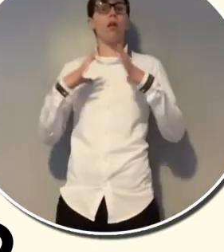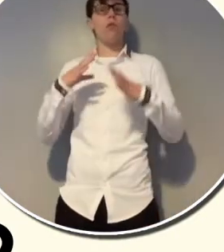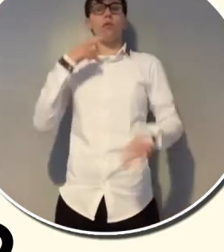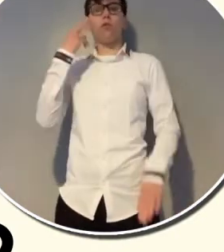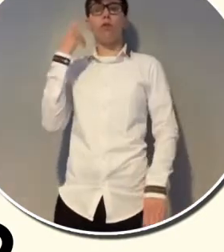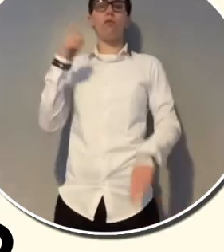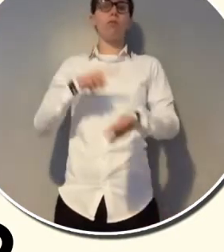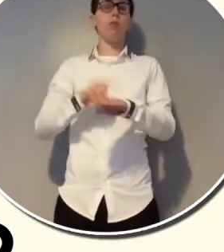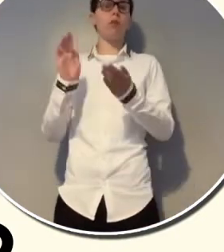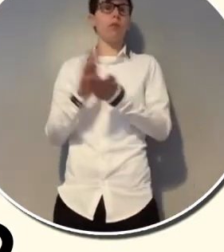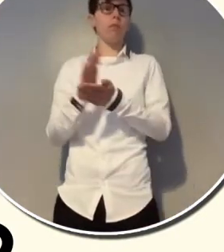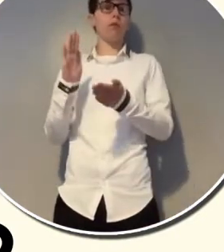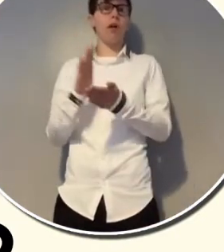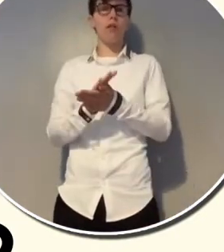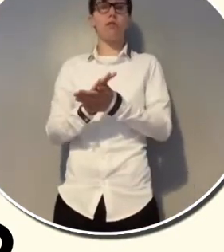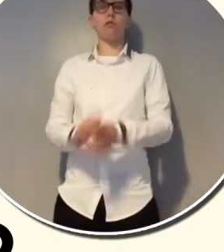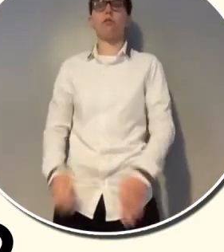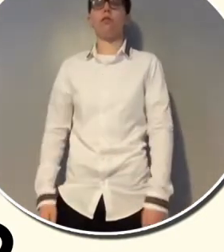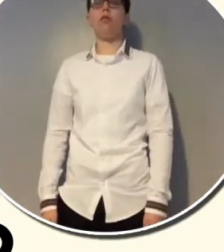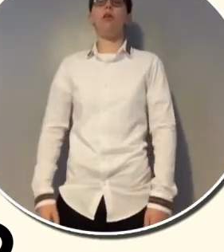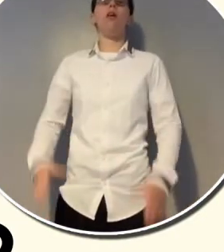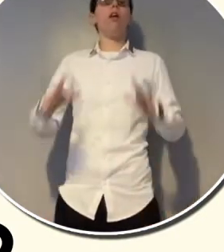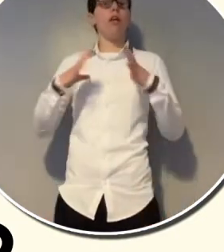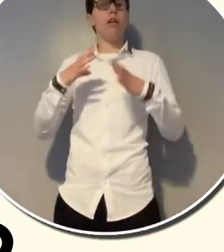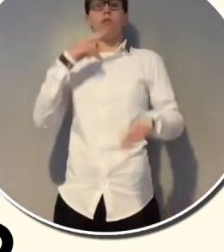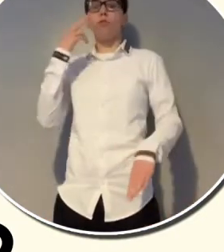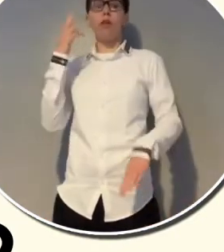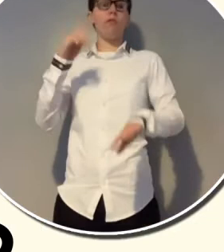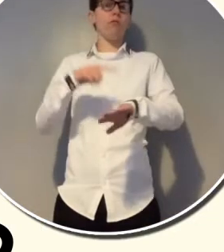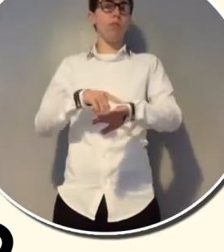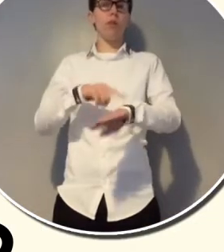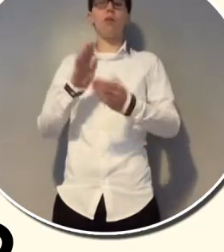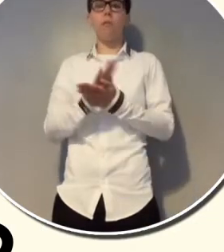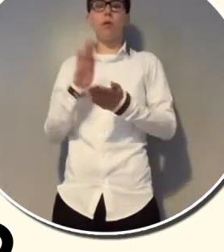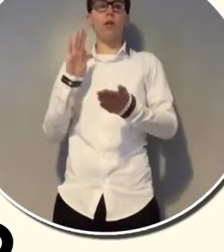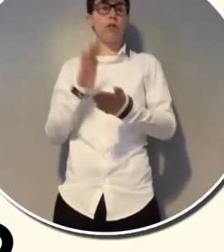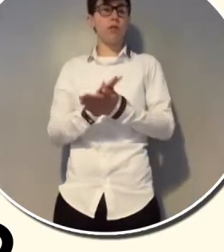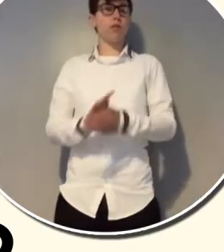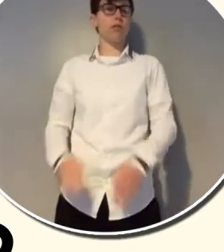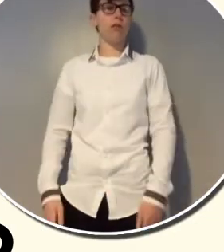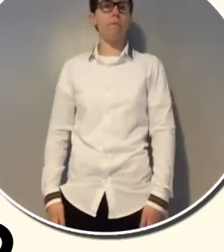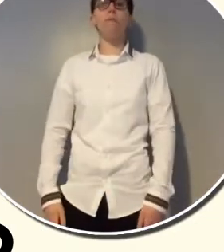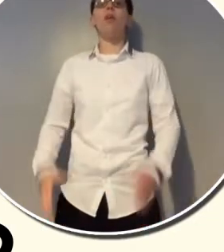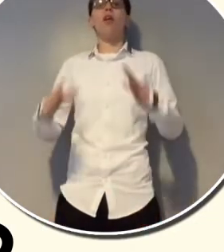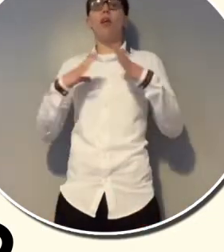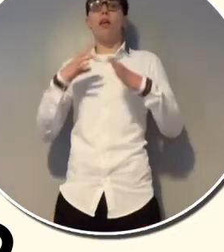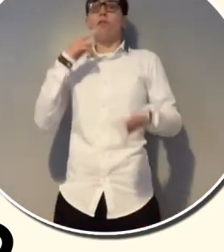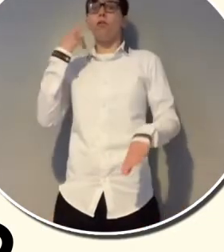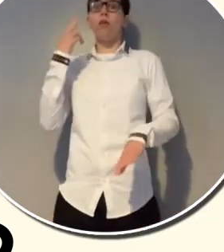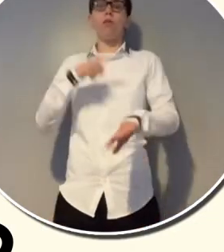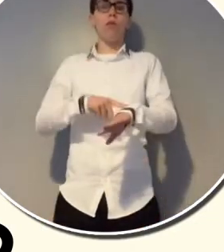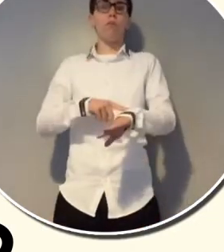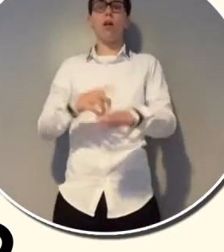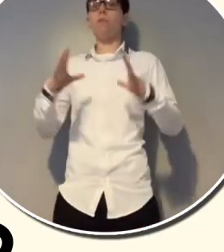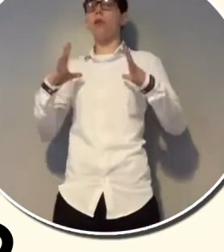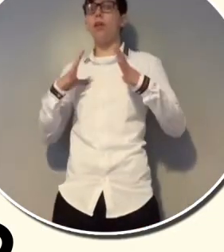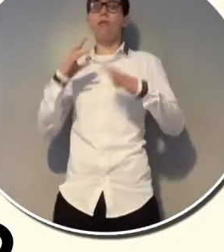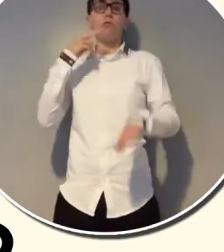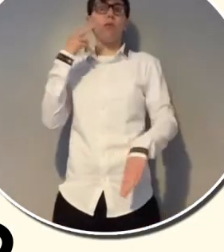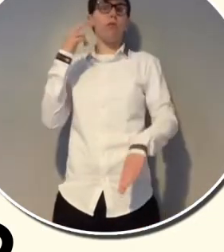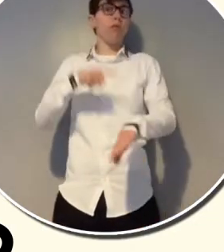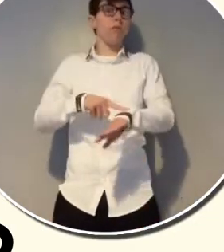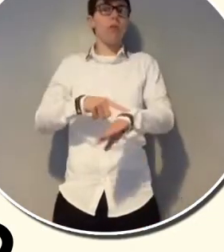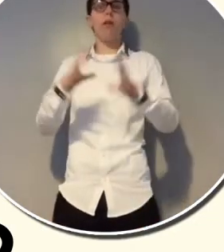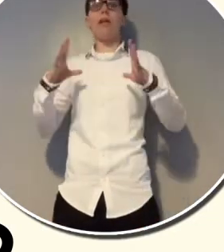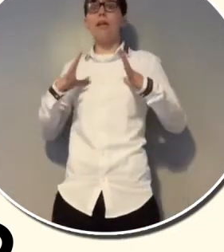head. If you're ready for rhyme time, pat your head. If you're ready for rhyme time, if you're ready for rhyme time,